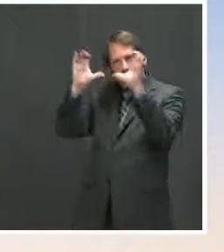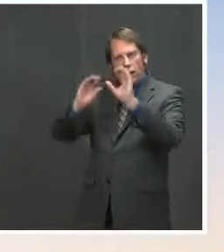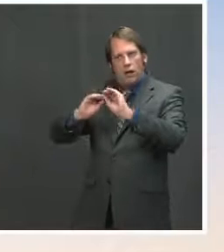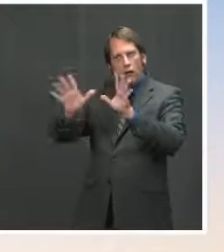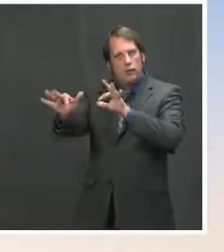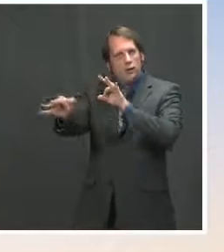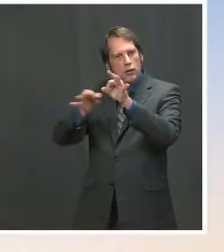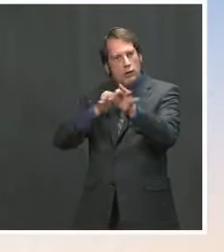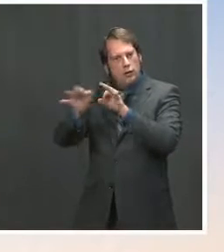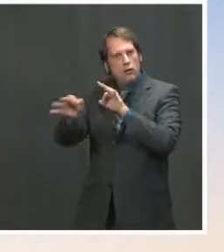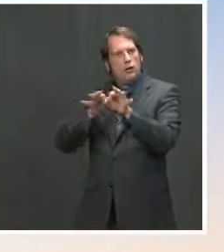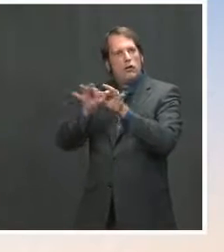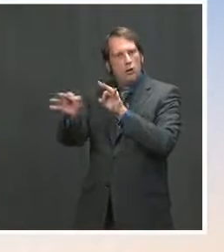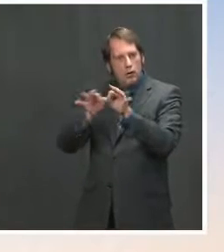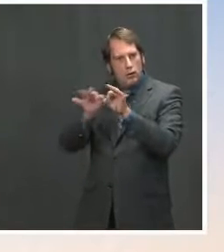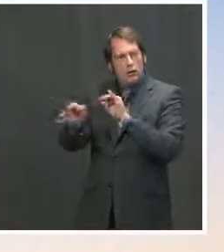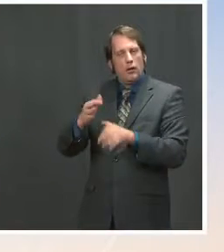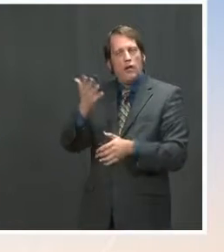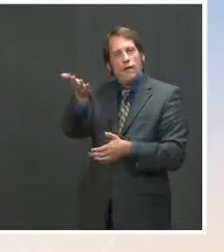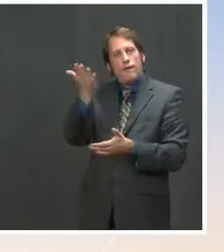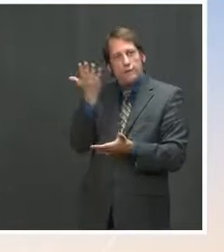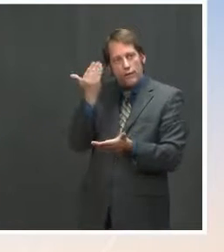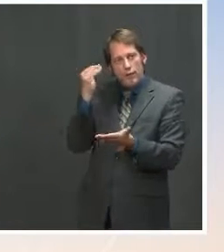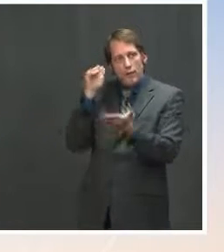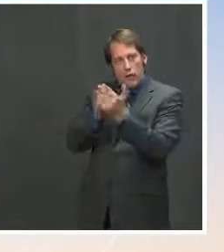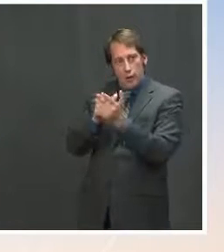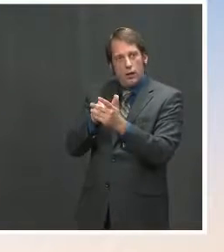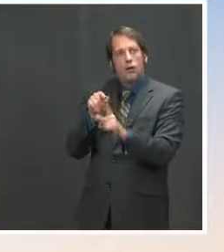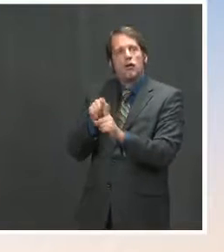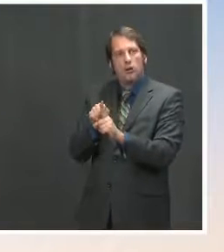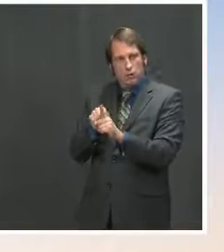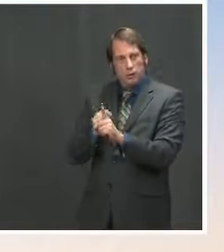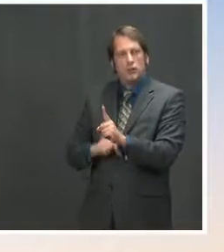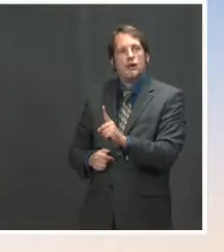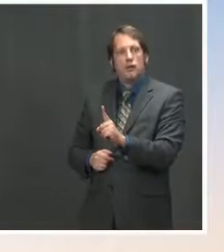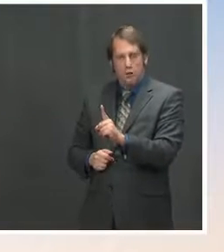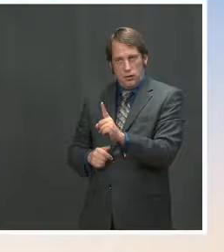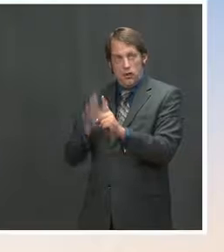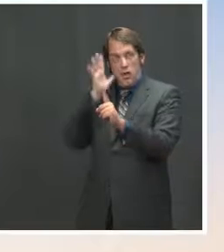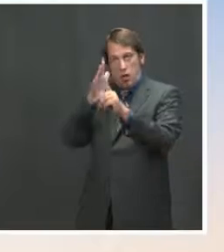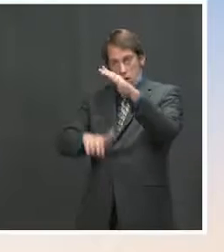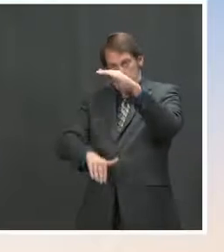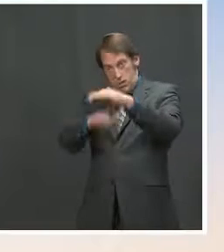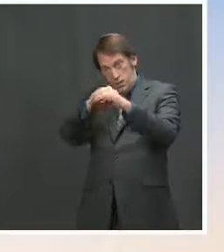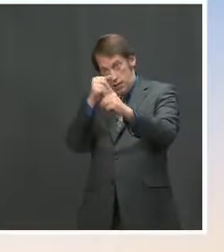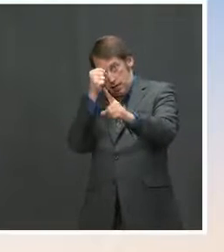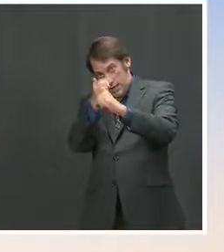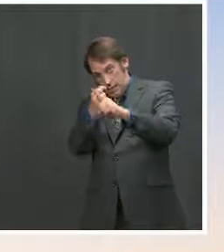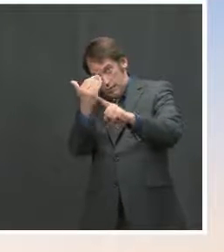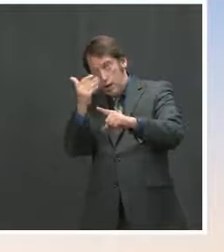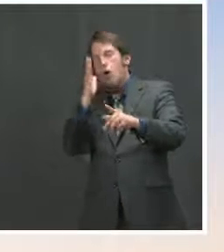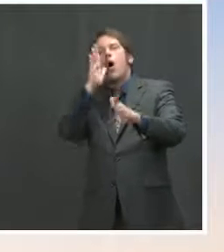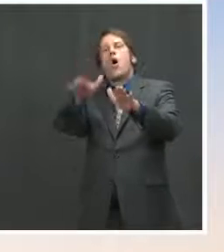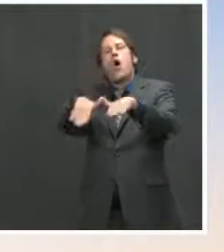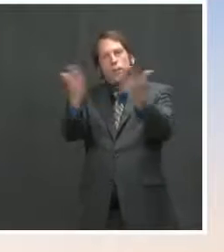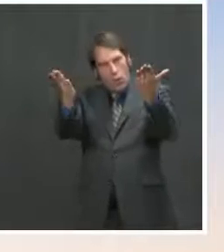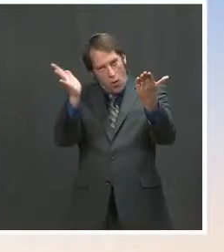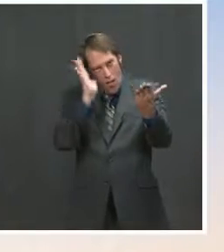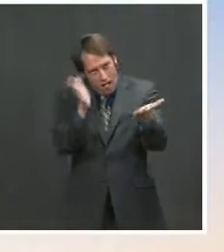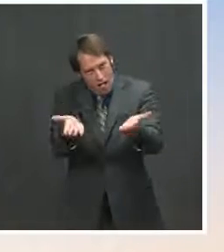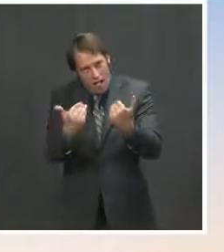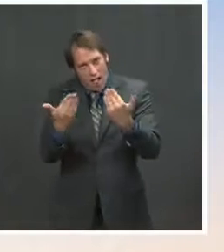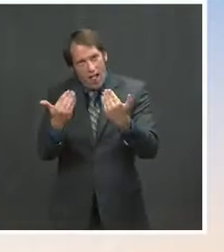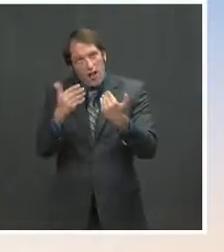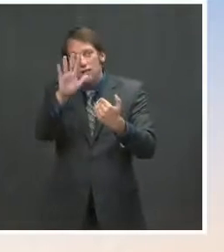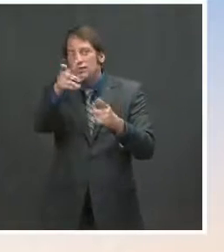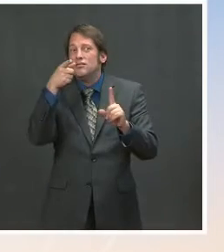presidential determination would be issued to increase admissions. And again, the battle is not the cap. The issue has been the limitations